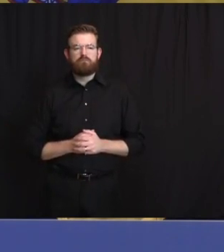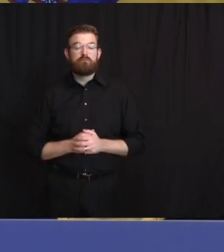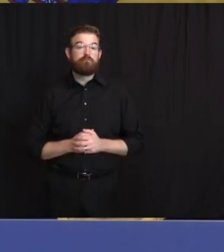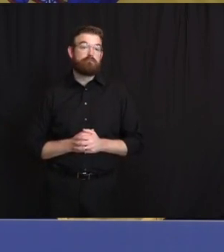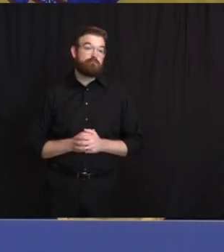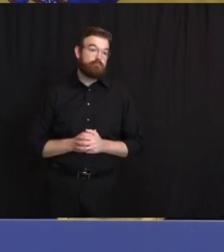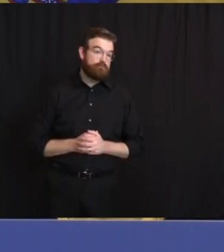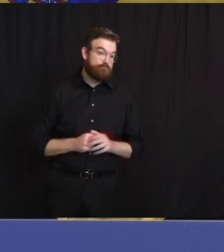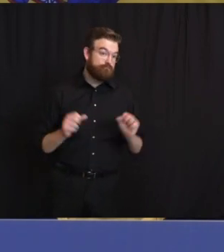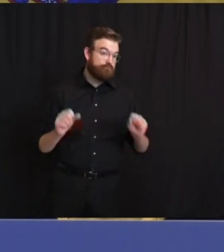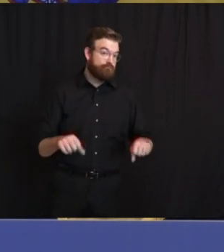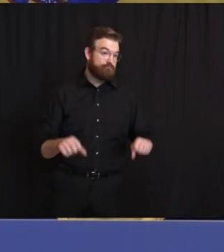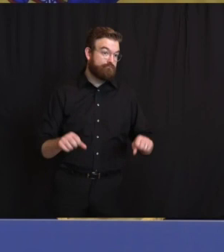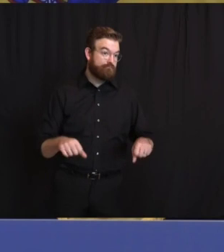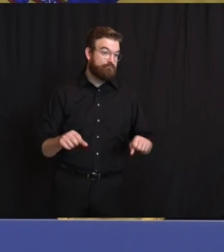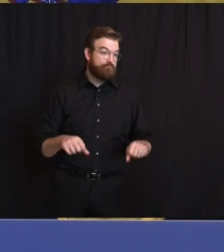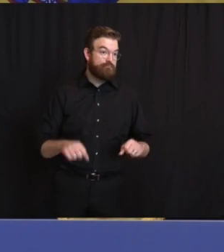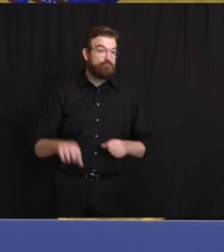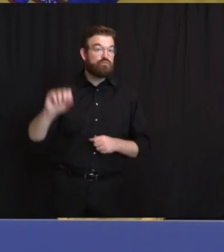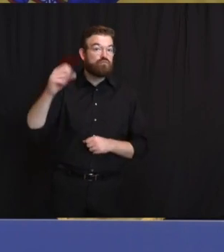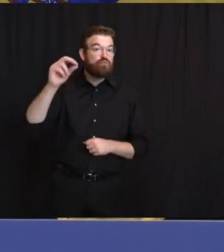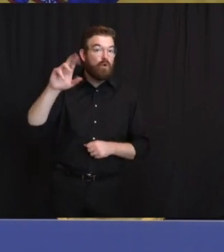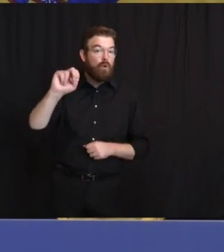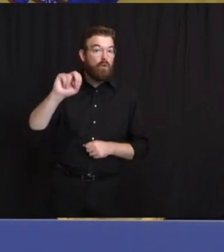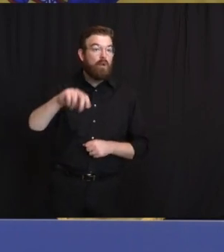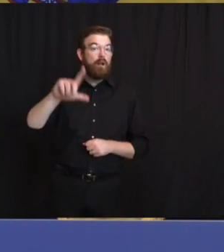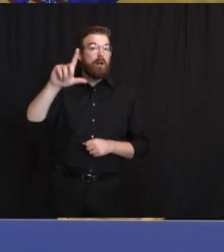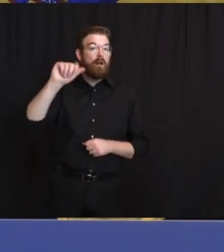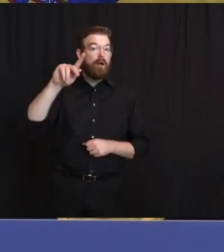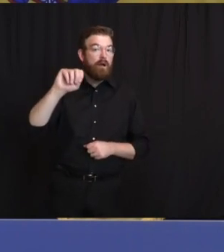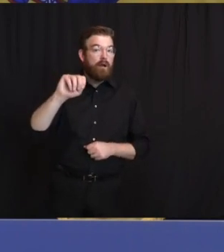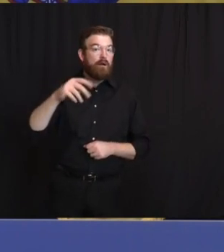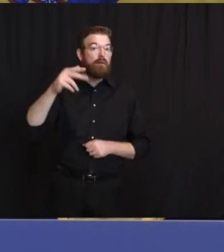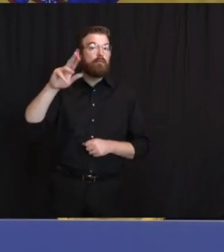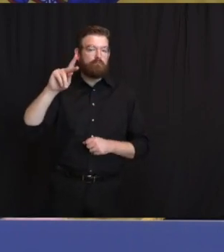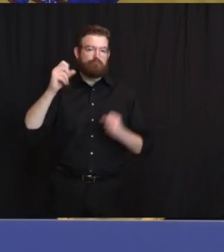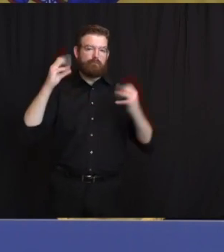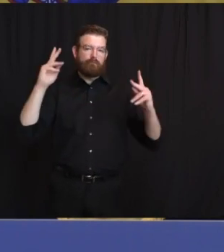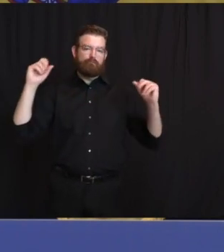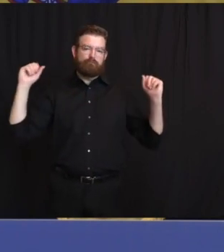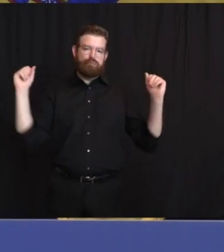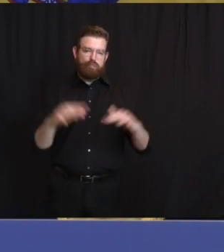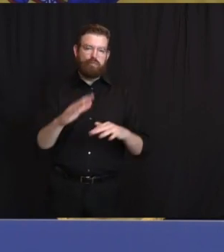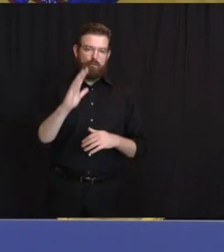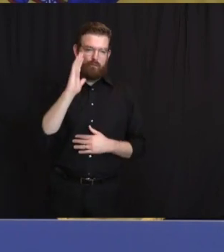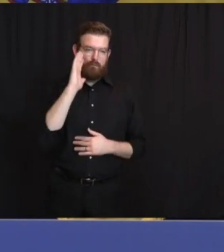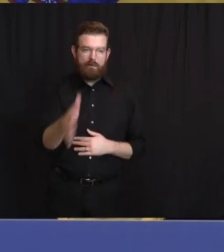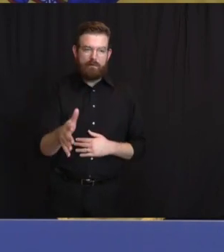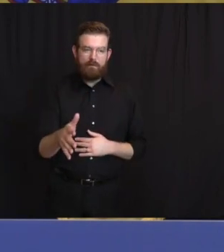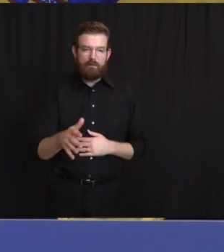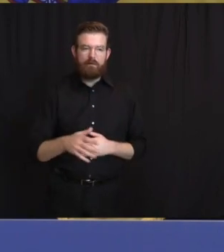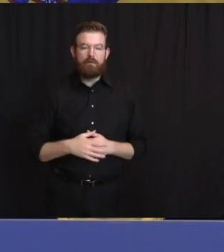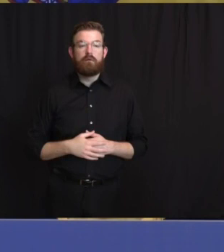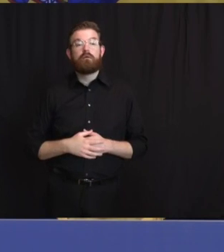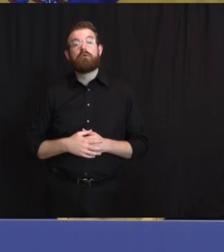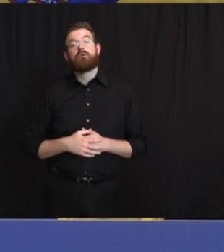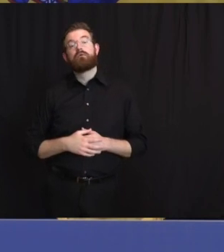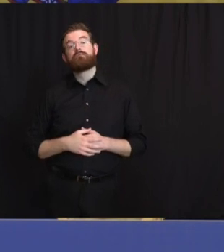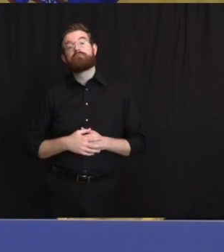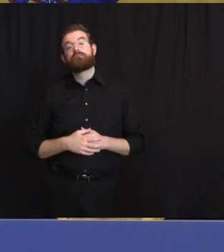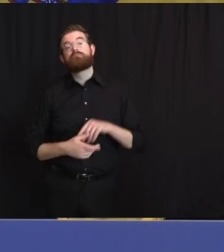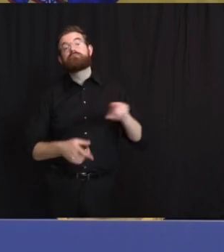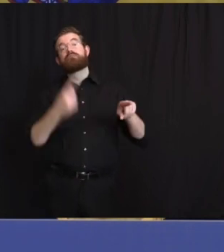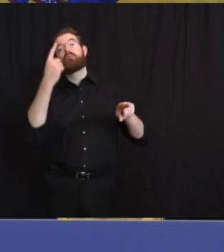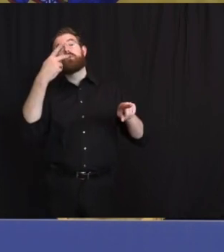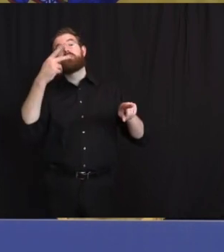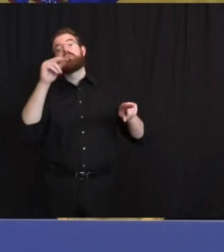parks will be crowded. We didn't talk about it, but one of the parks in Morris County is having to close for a couple